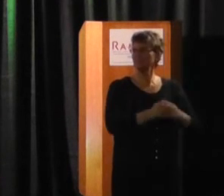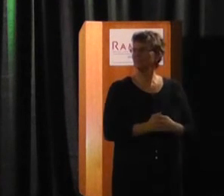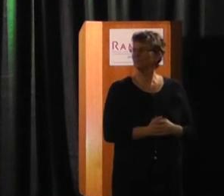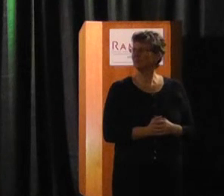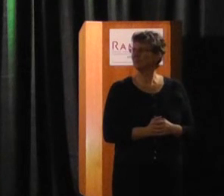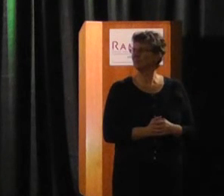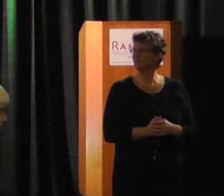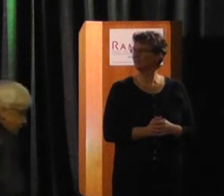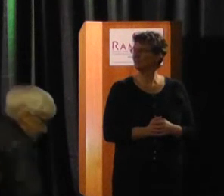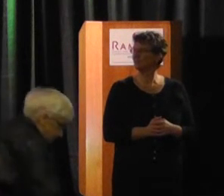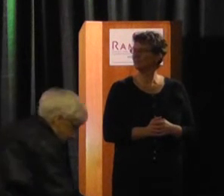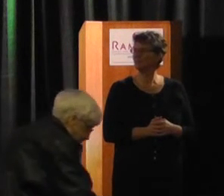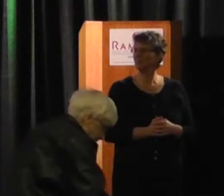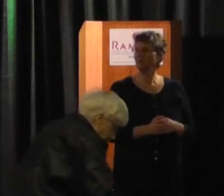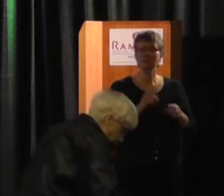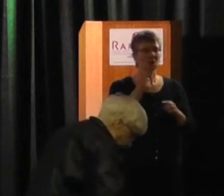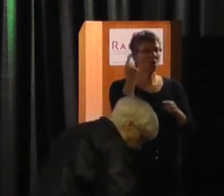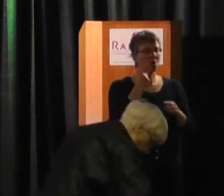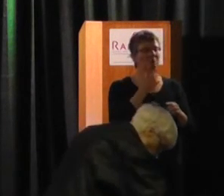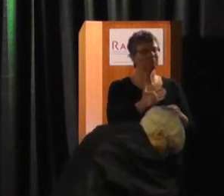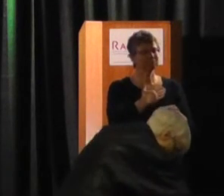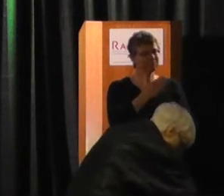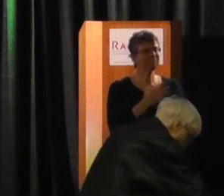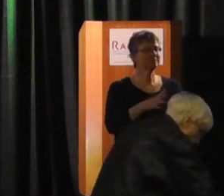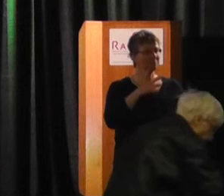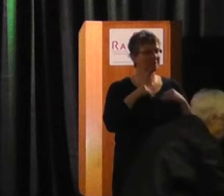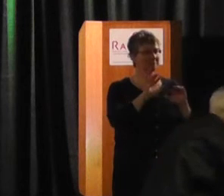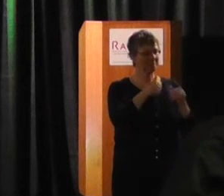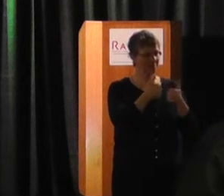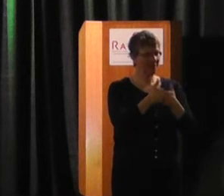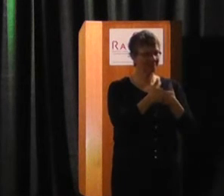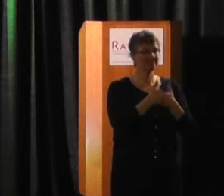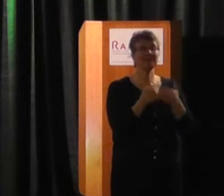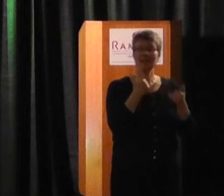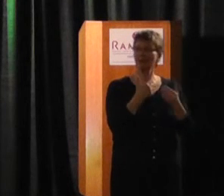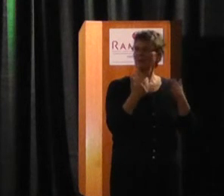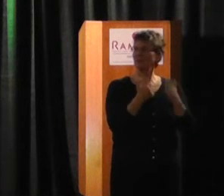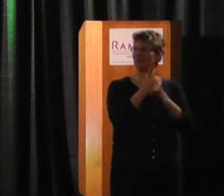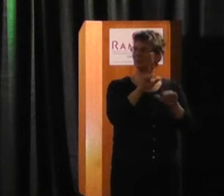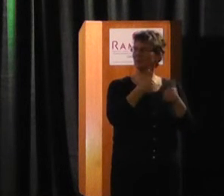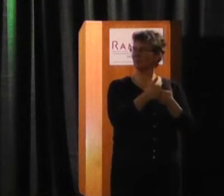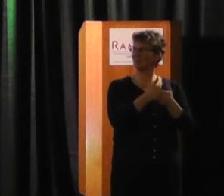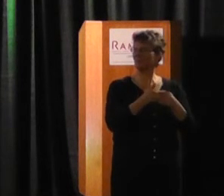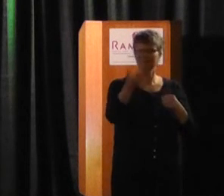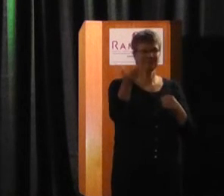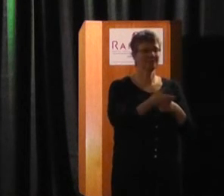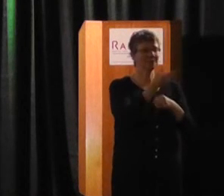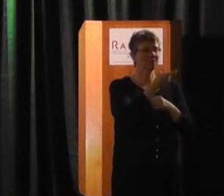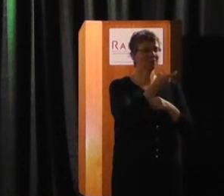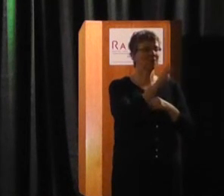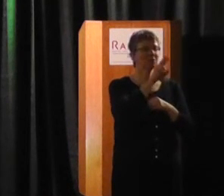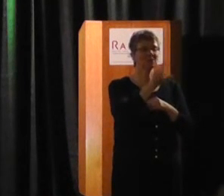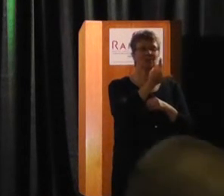And she is always up for a challenge, so hopefully this is one of her new challenges today. Please welcome Dr.